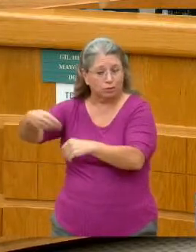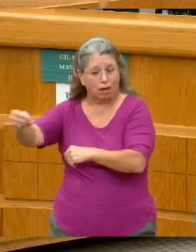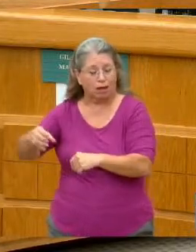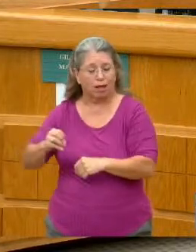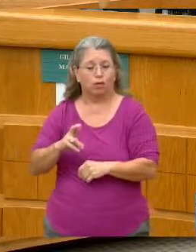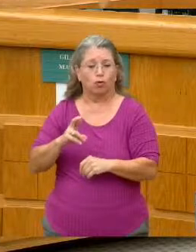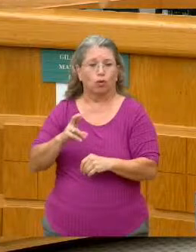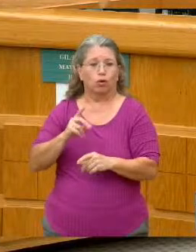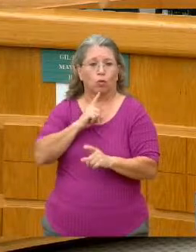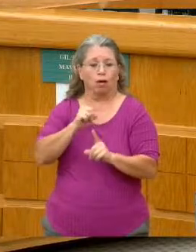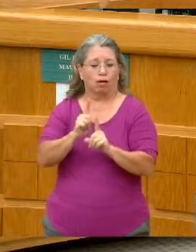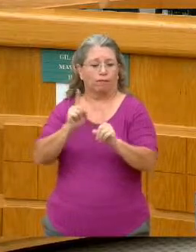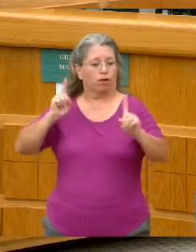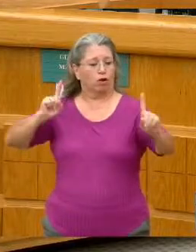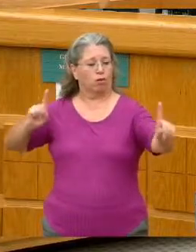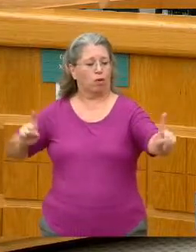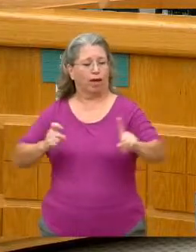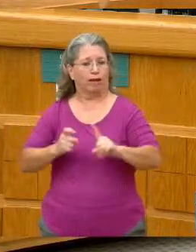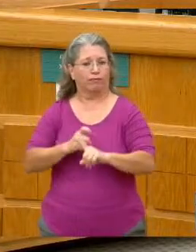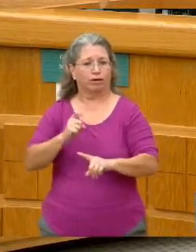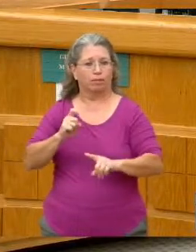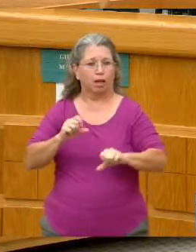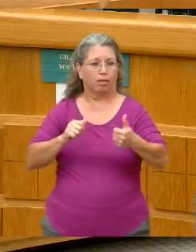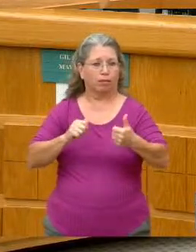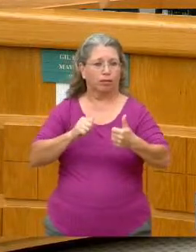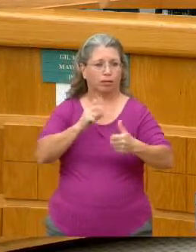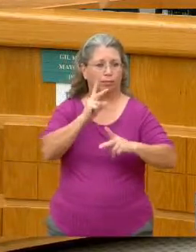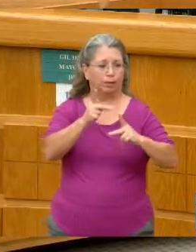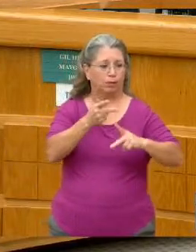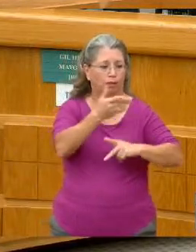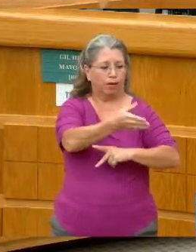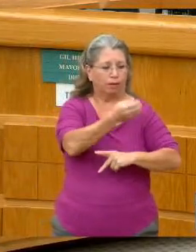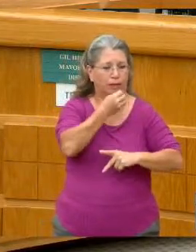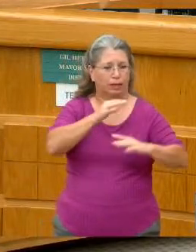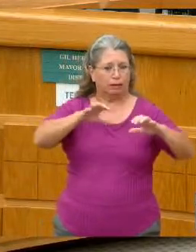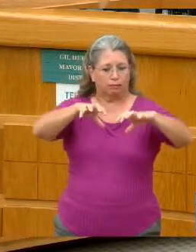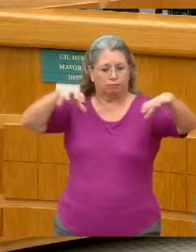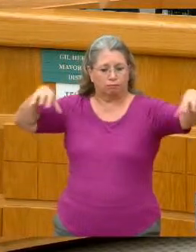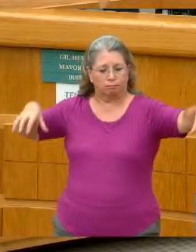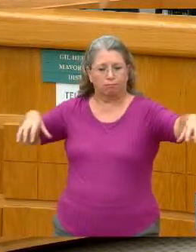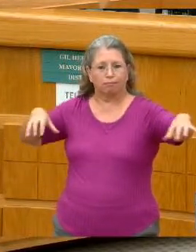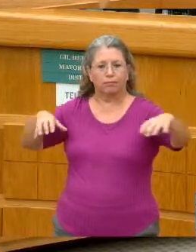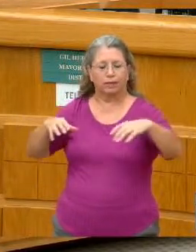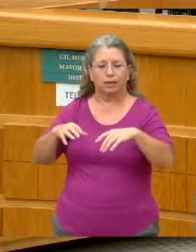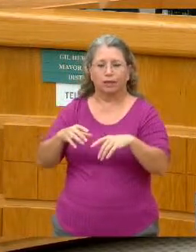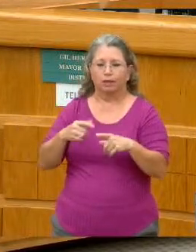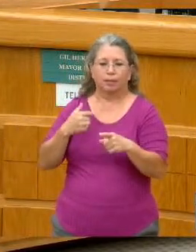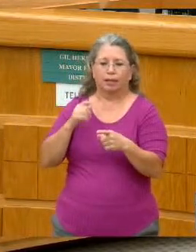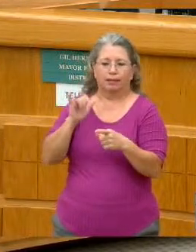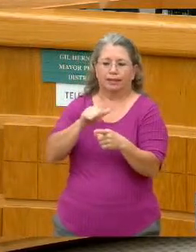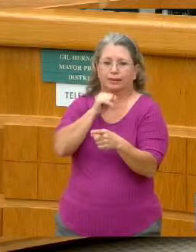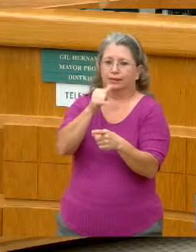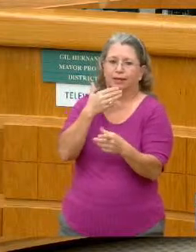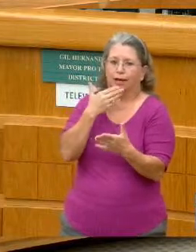restaurant. But this isn't a good sign that that's tracking upwards, because this is far from over where we're at right now.